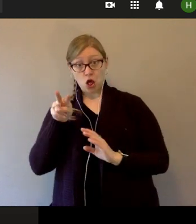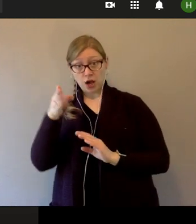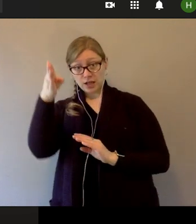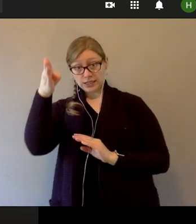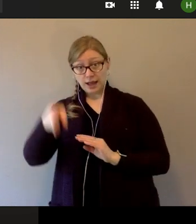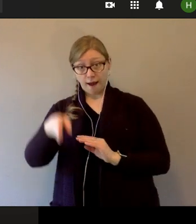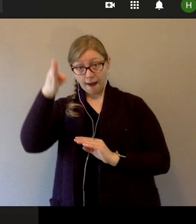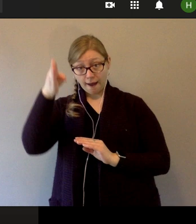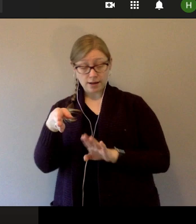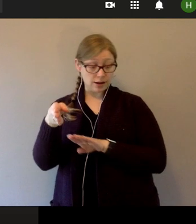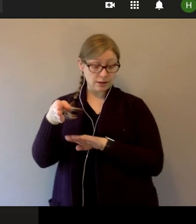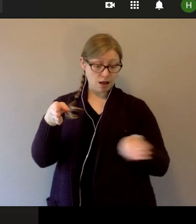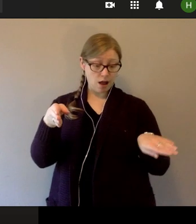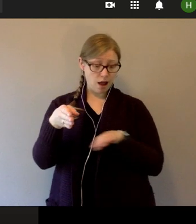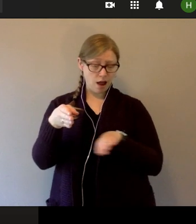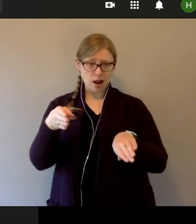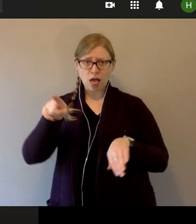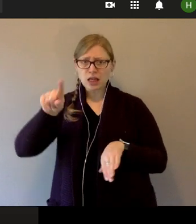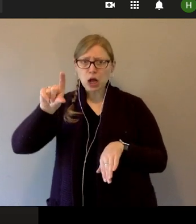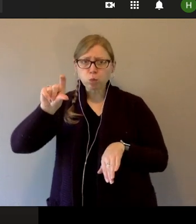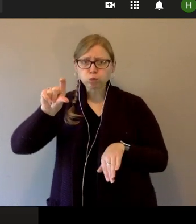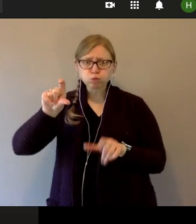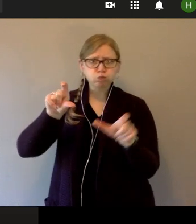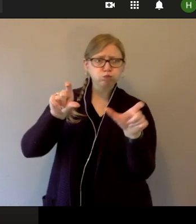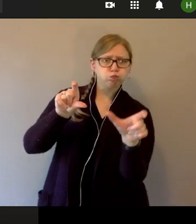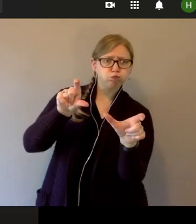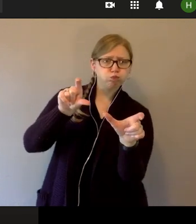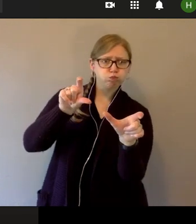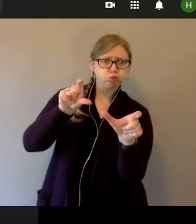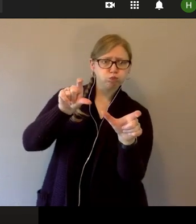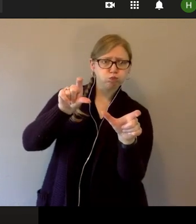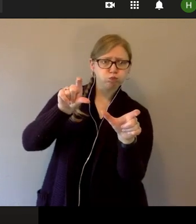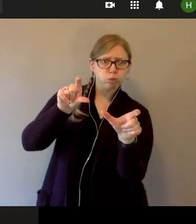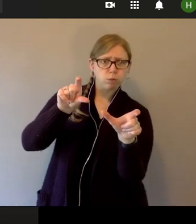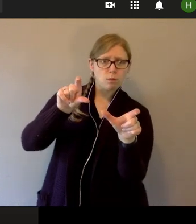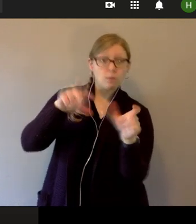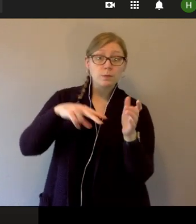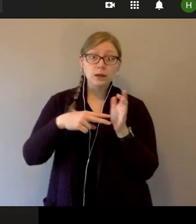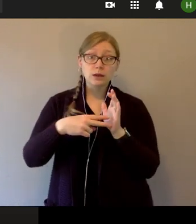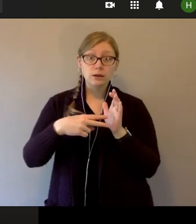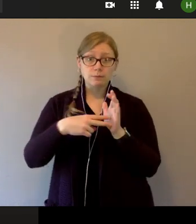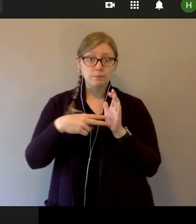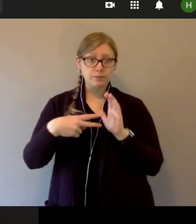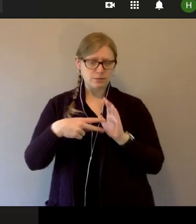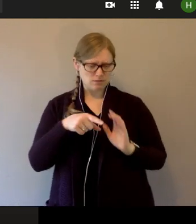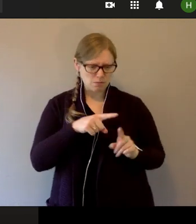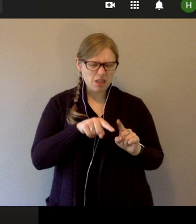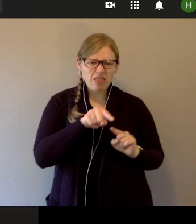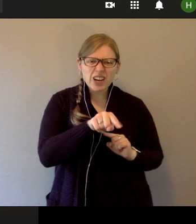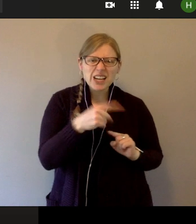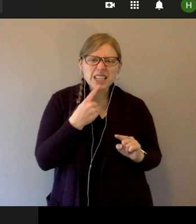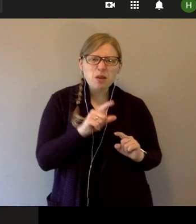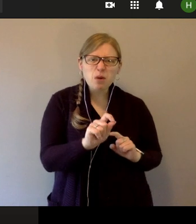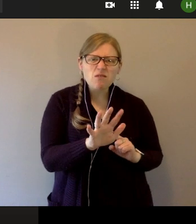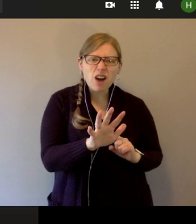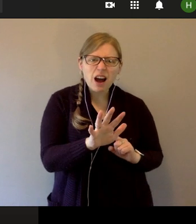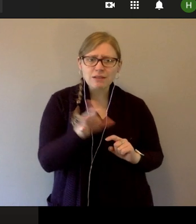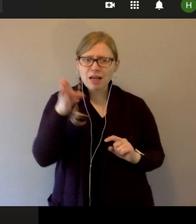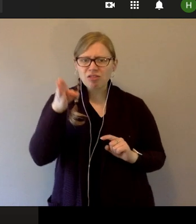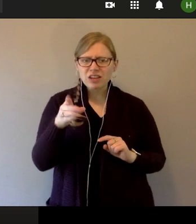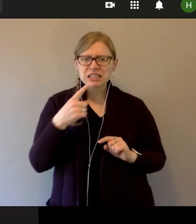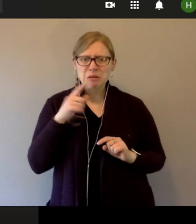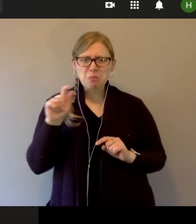length than this length. And so the distance here is marked as a half mile, and this is a little